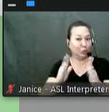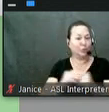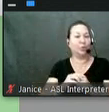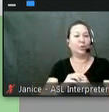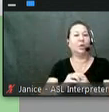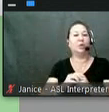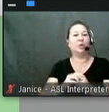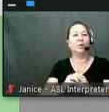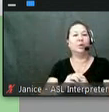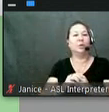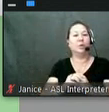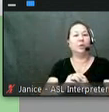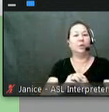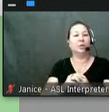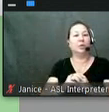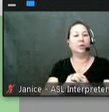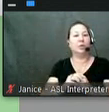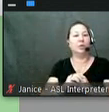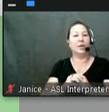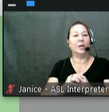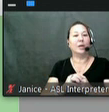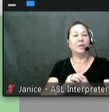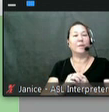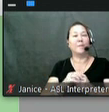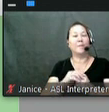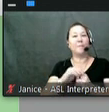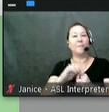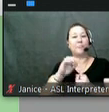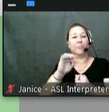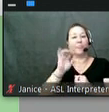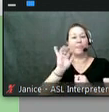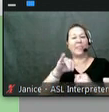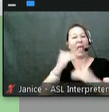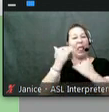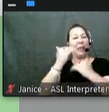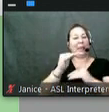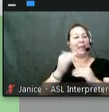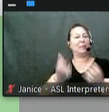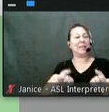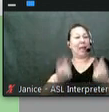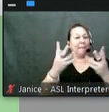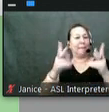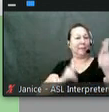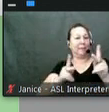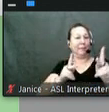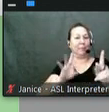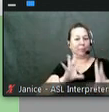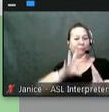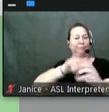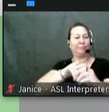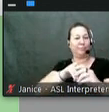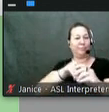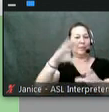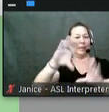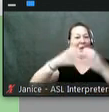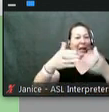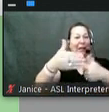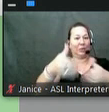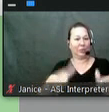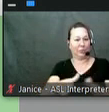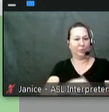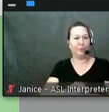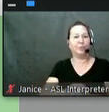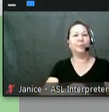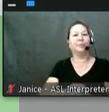involved in this situation. So schools could reopen in the red tier for in-person instruction